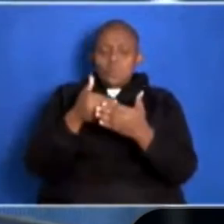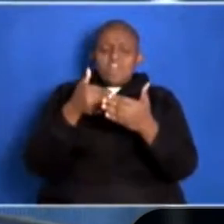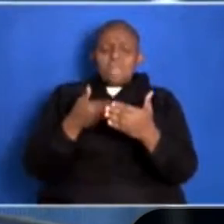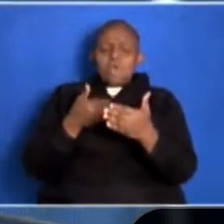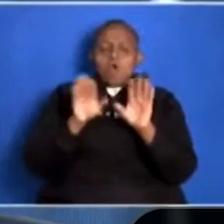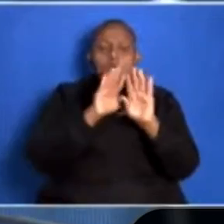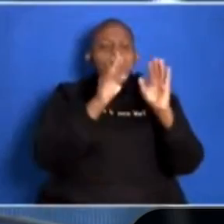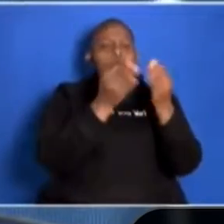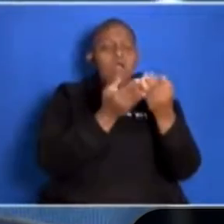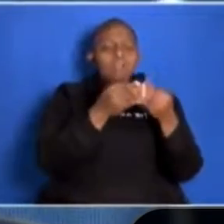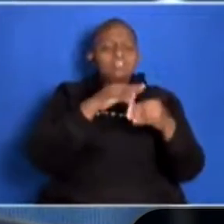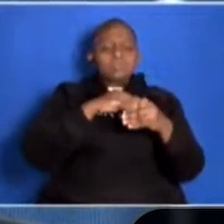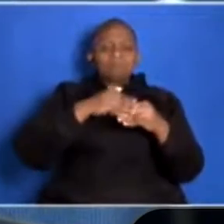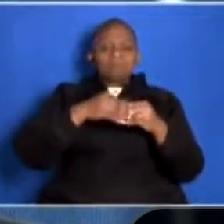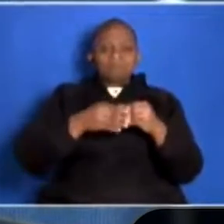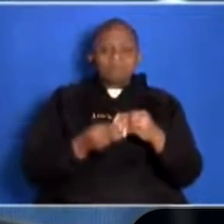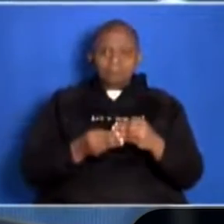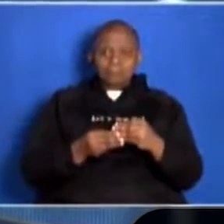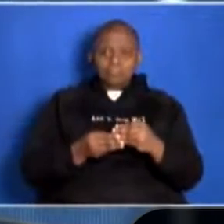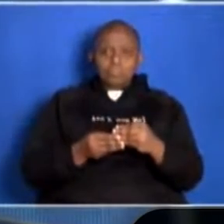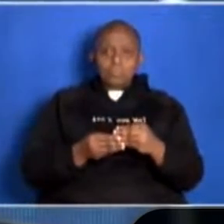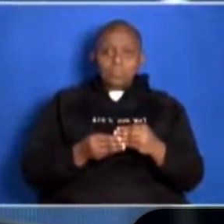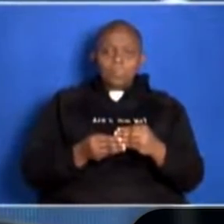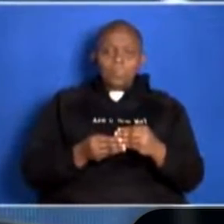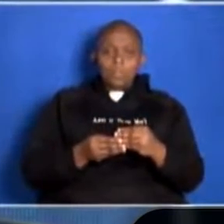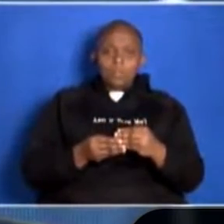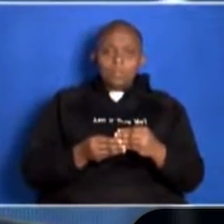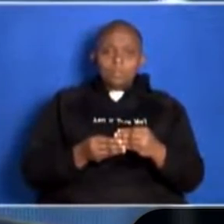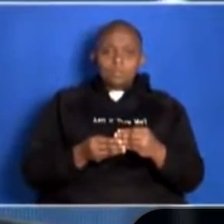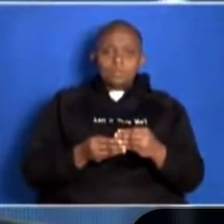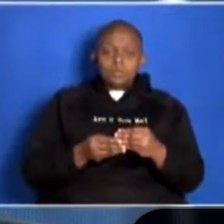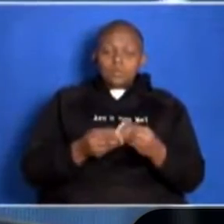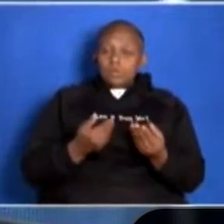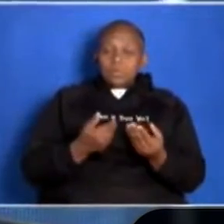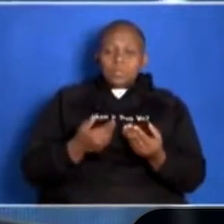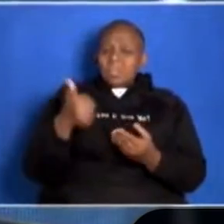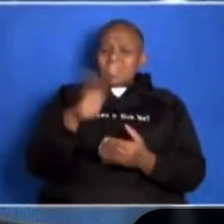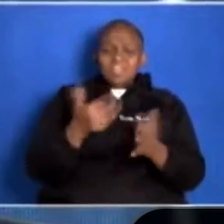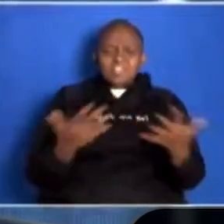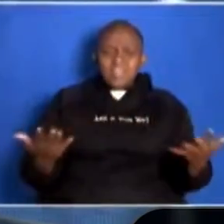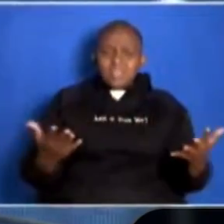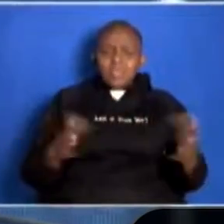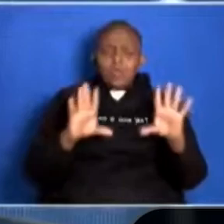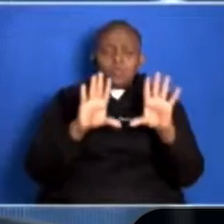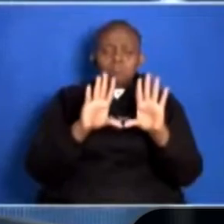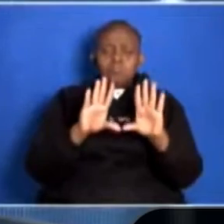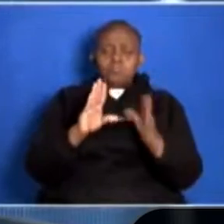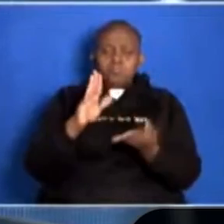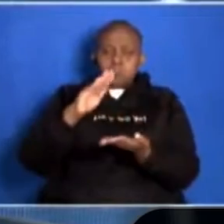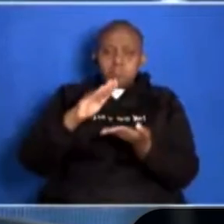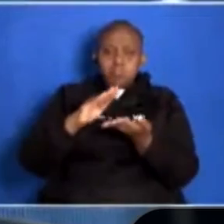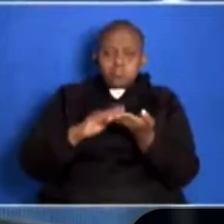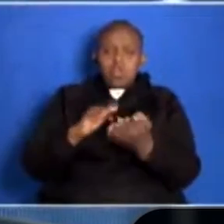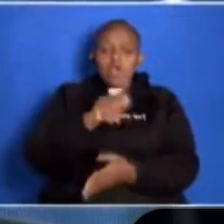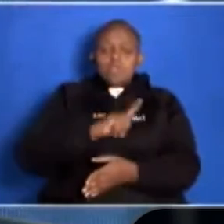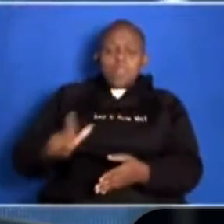made. Everything that has been reduced from you, the Lord is about to give